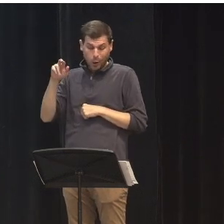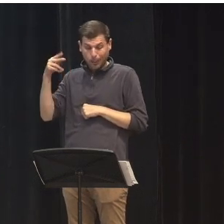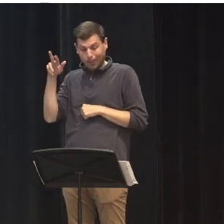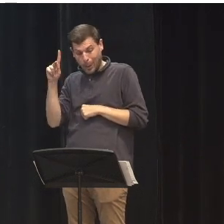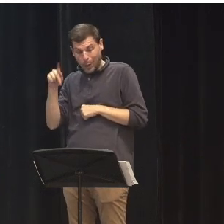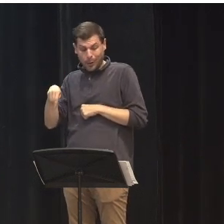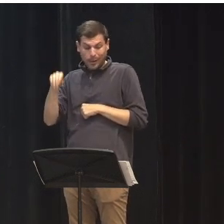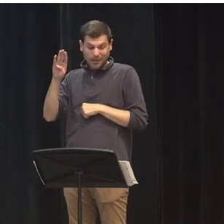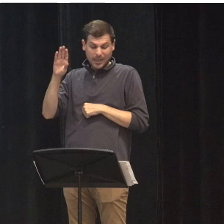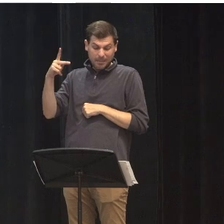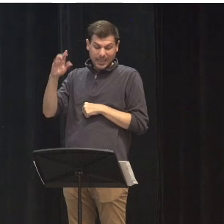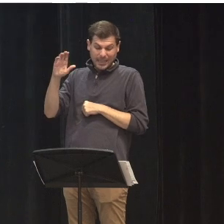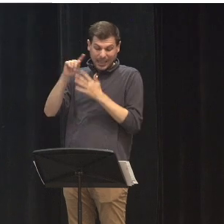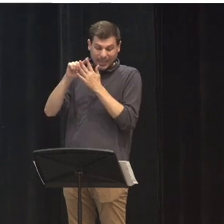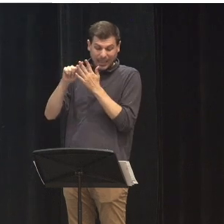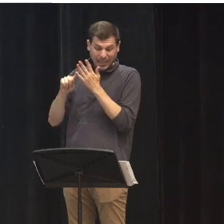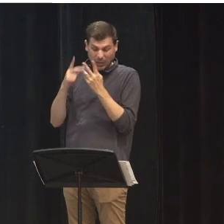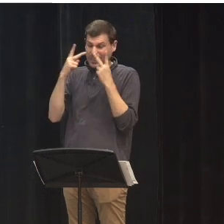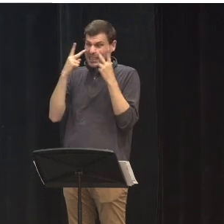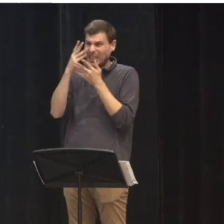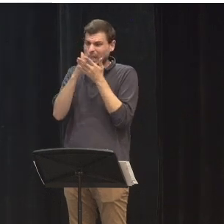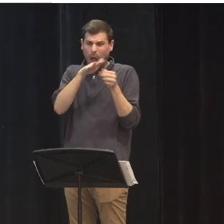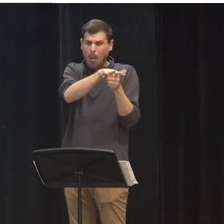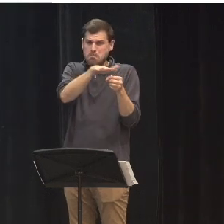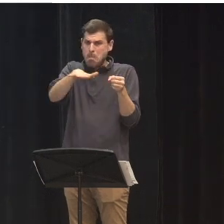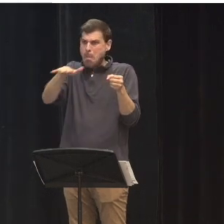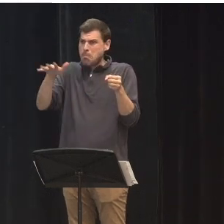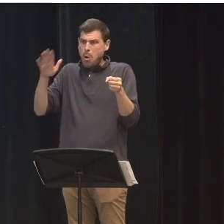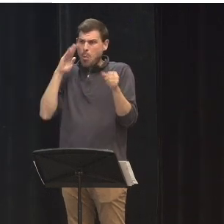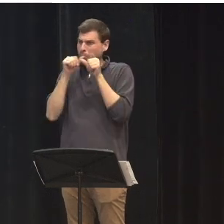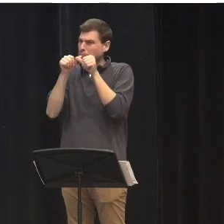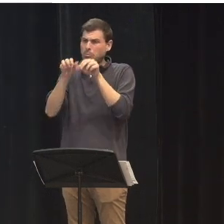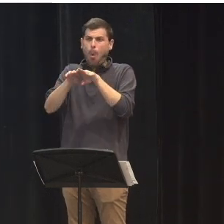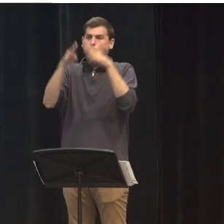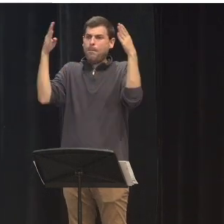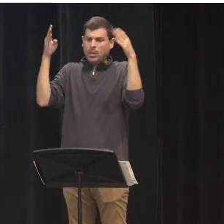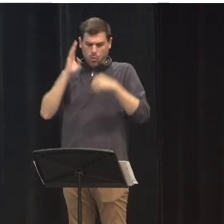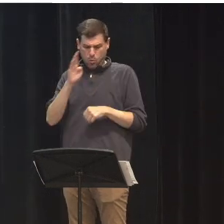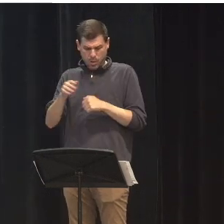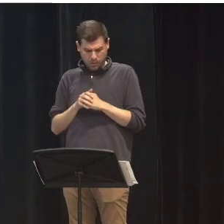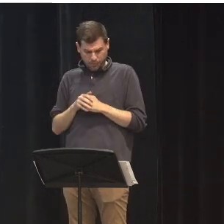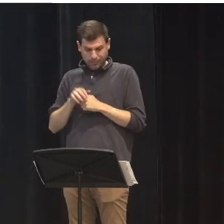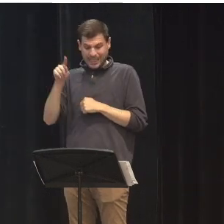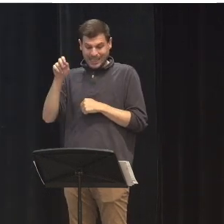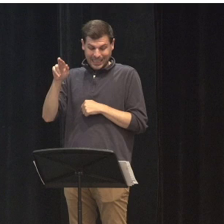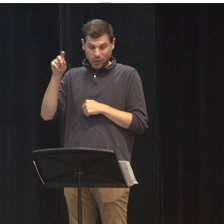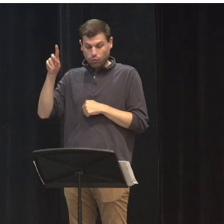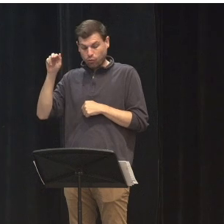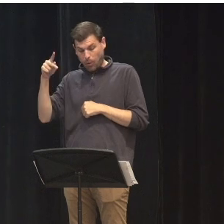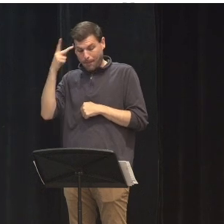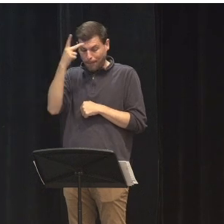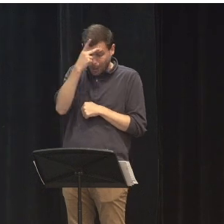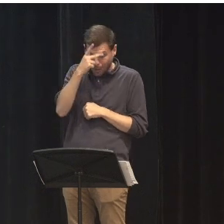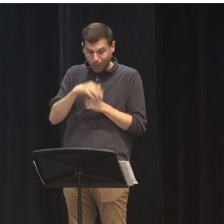of open spaces within Battery Park City that would remain open: Rector Park, Teardrop Park, and in